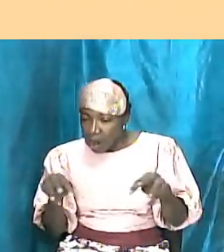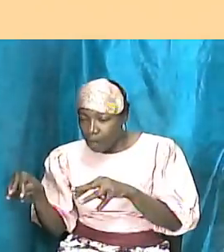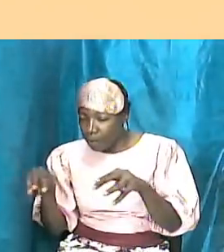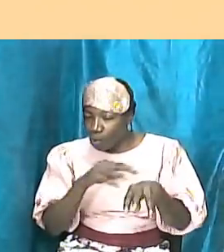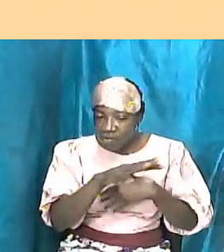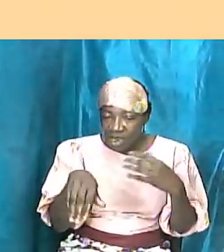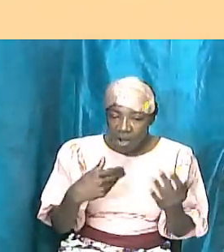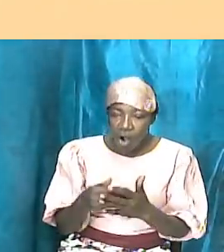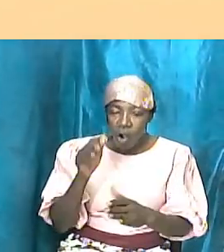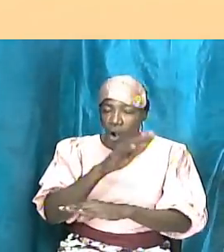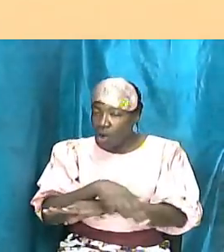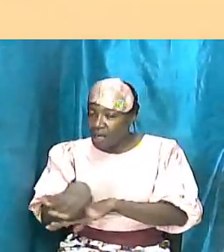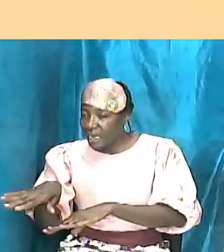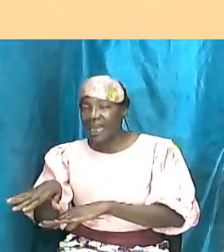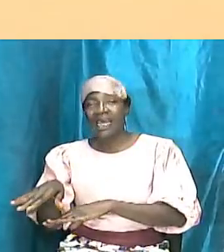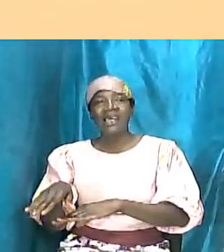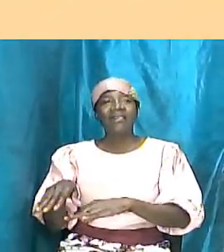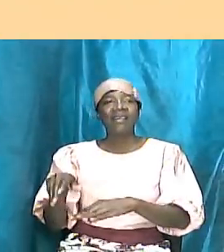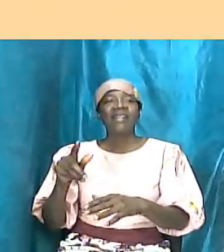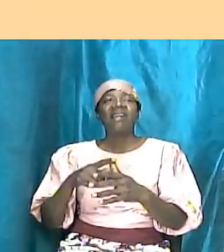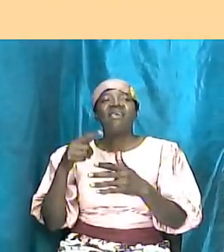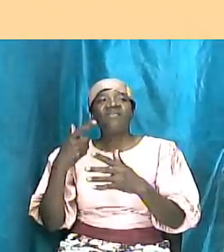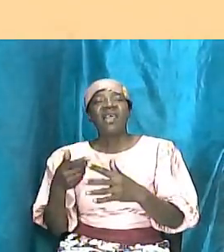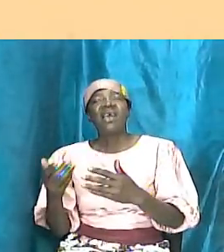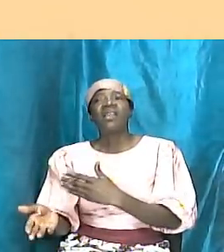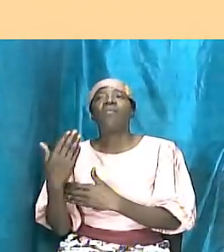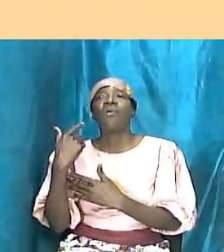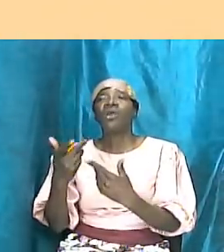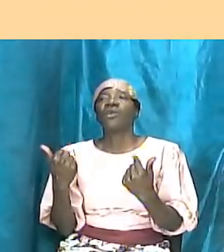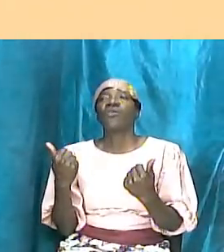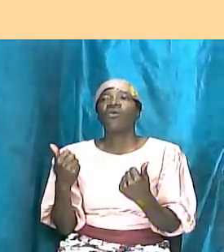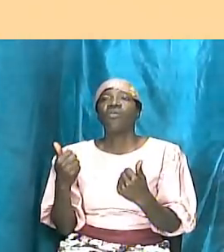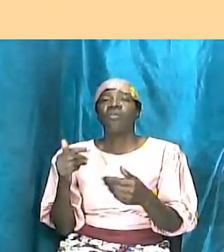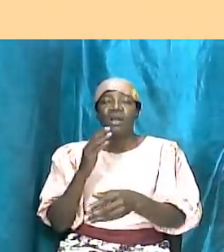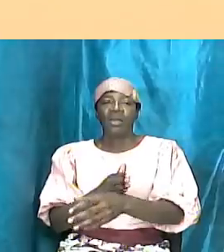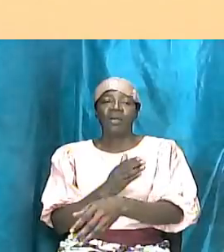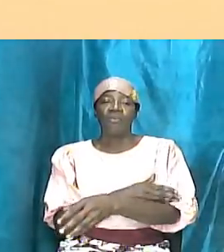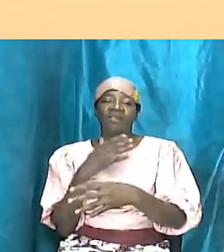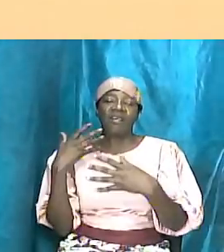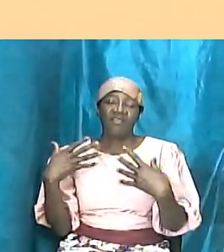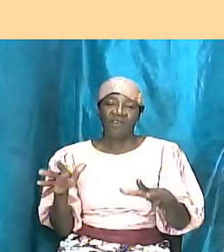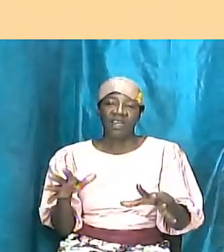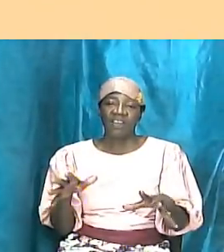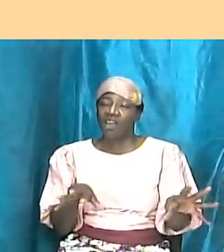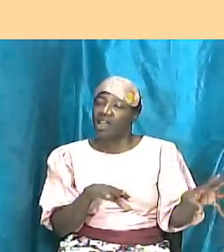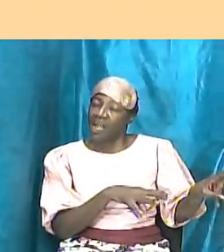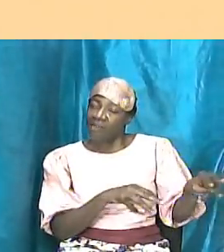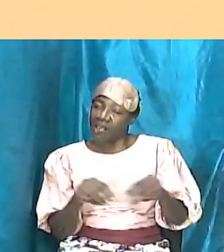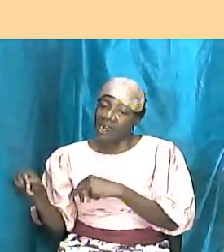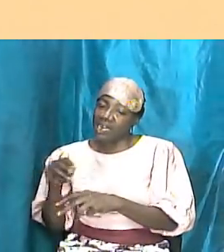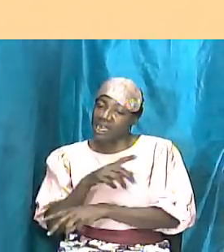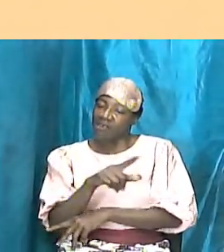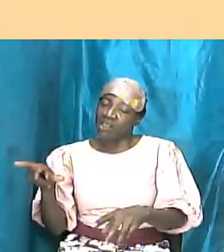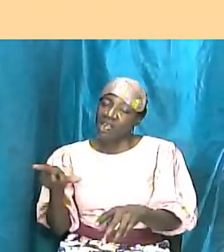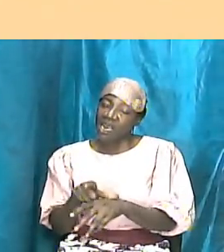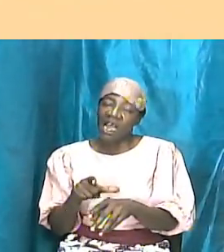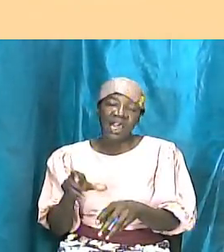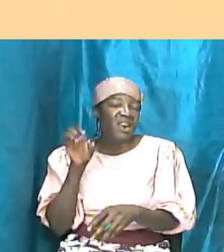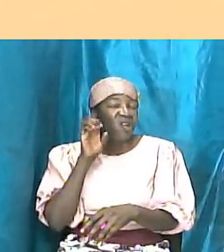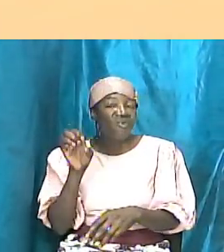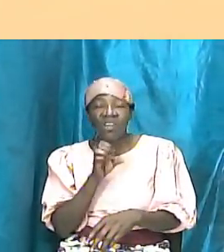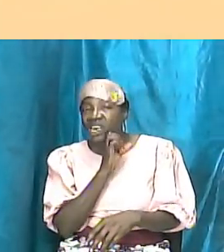all night. And then the morning came, and the process was finished, and they departed the land of